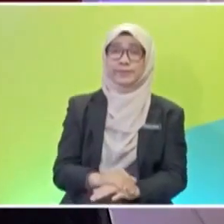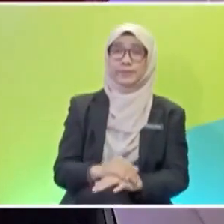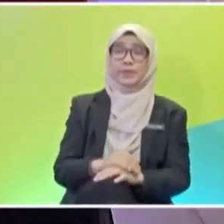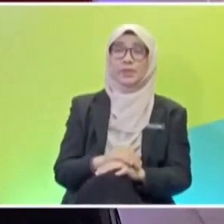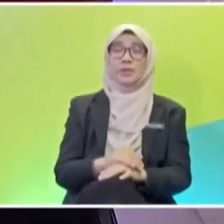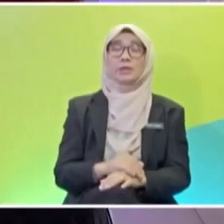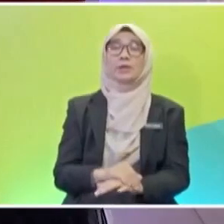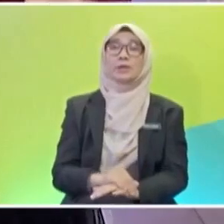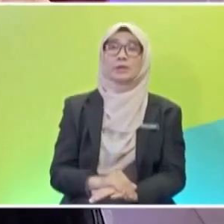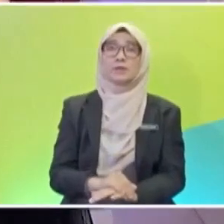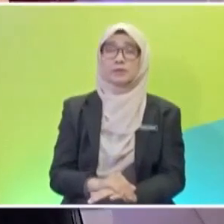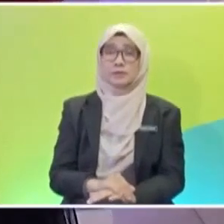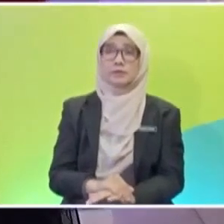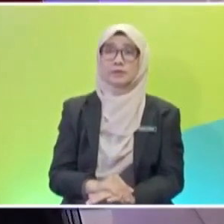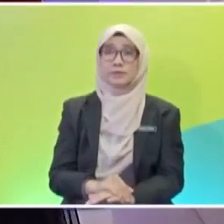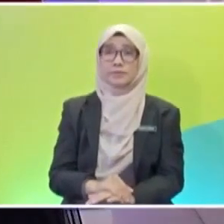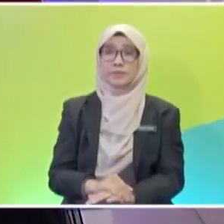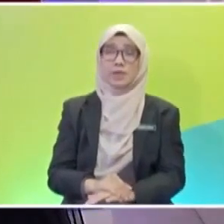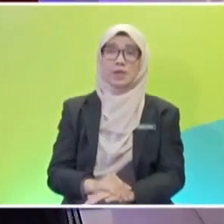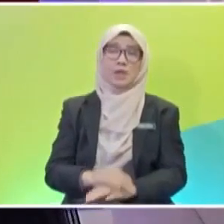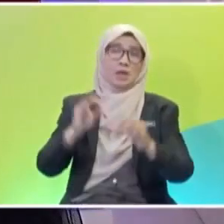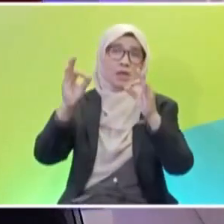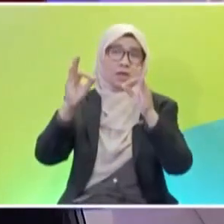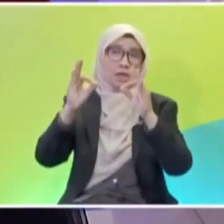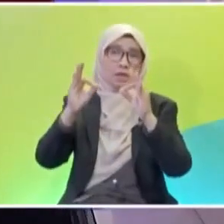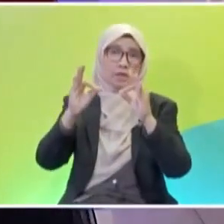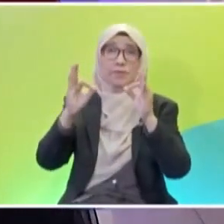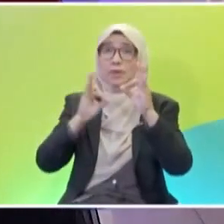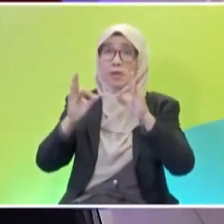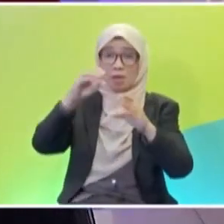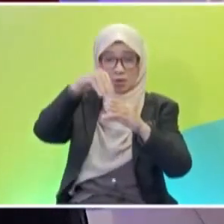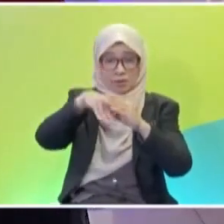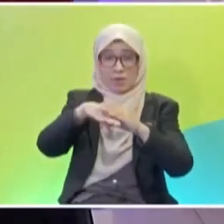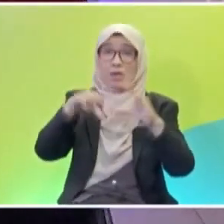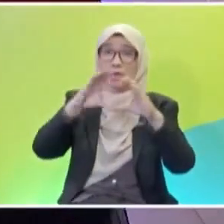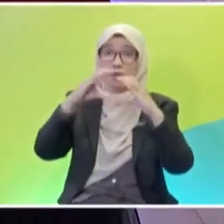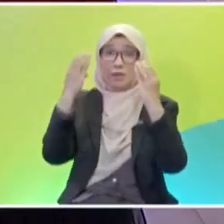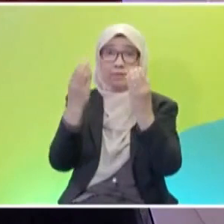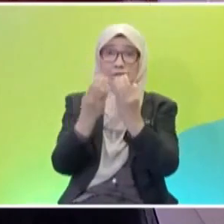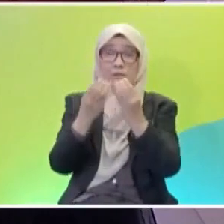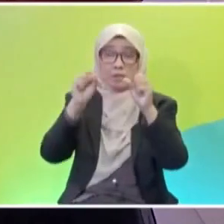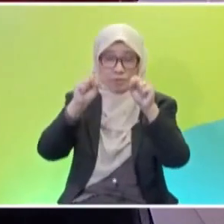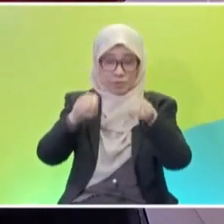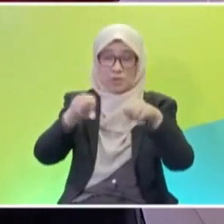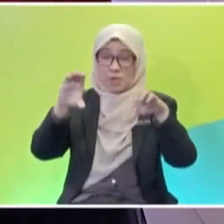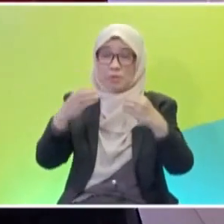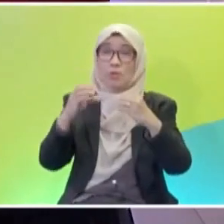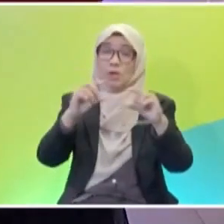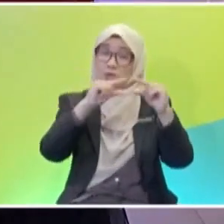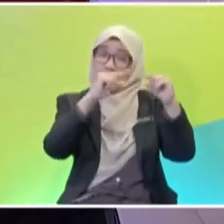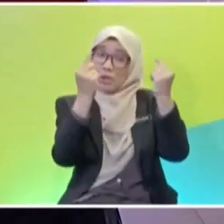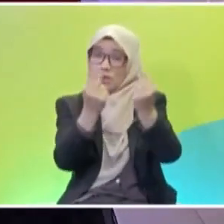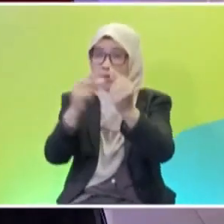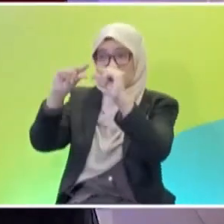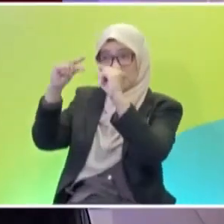pupil, or in a classroom, it will be a group. It will be in a group setting and they will report back to each other so everyone knows or has